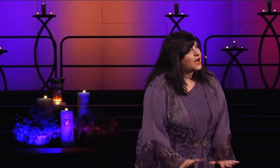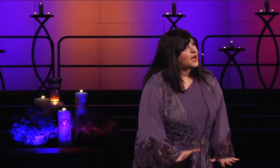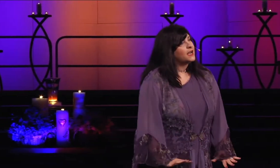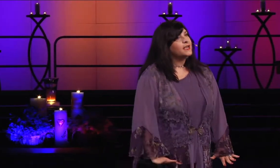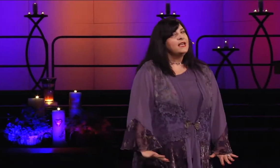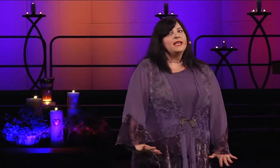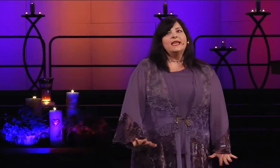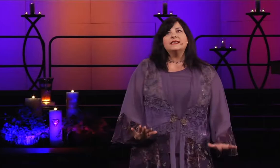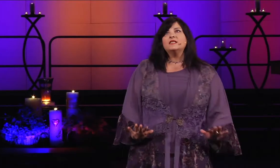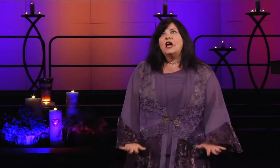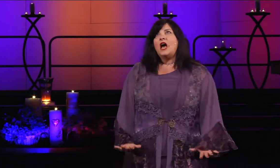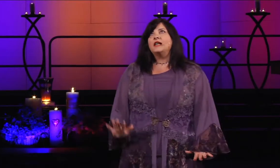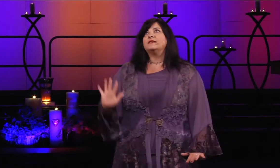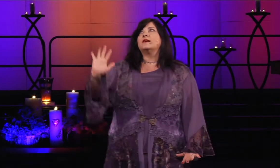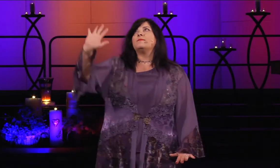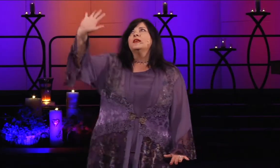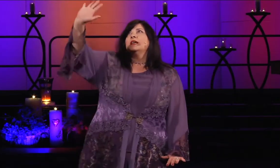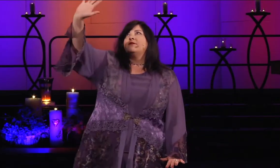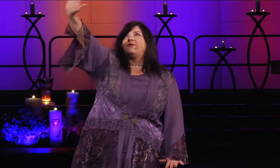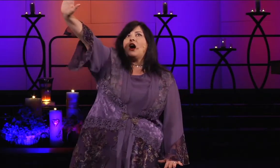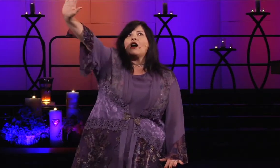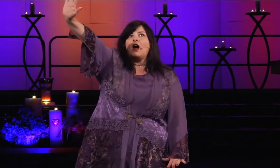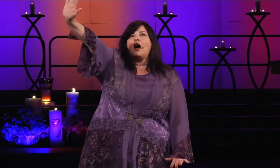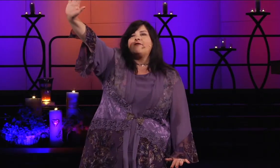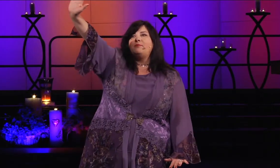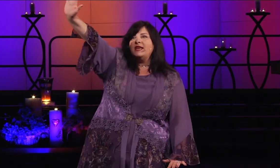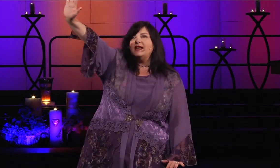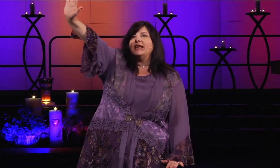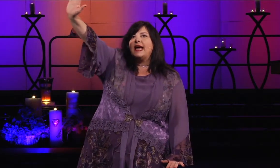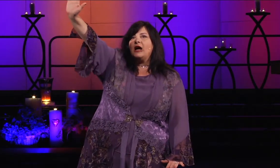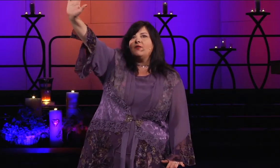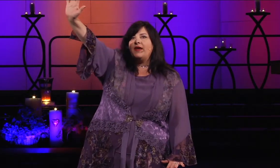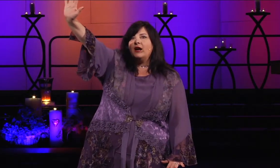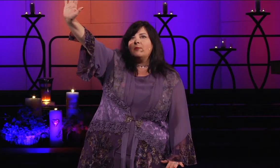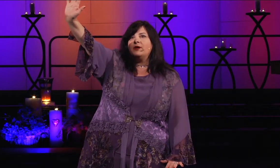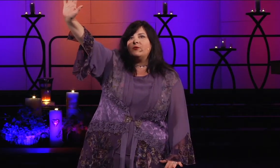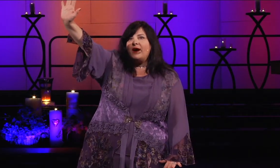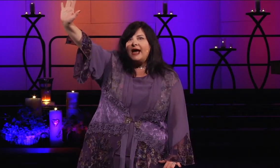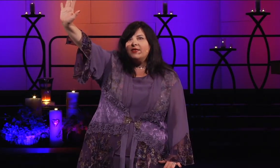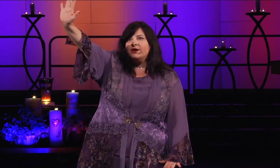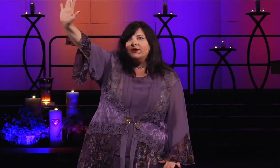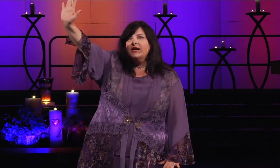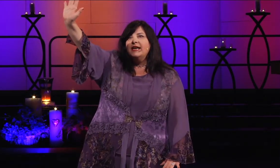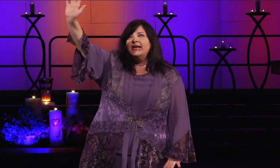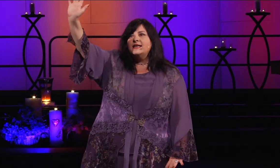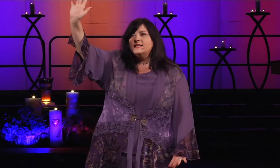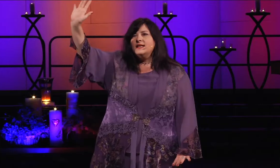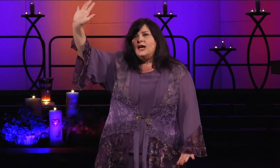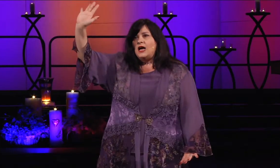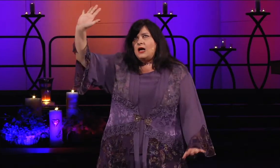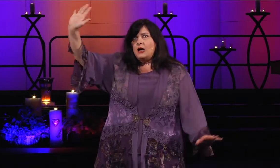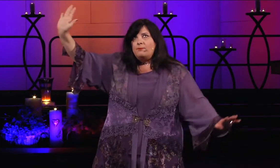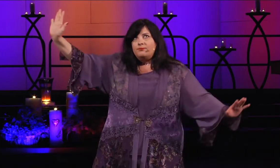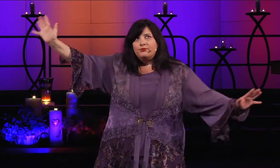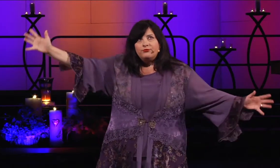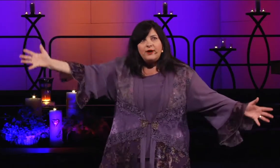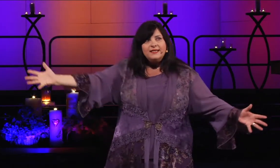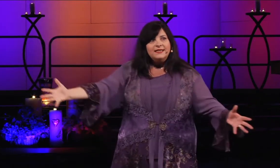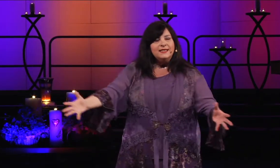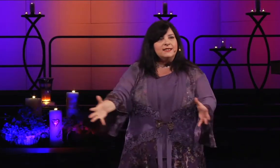about God is not some far-off being out there, but rather is